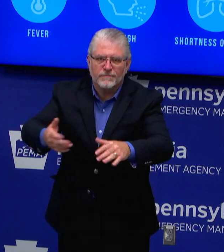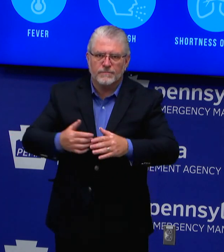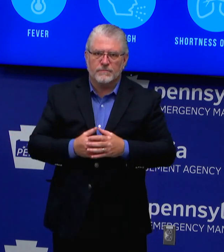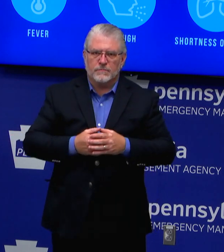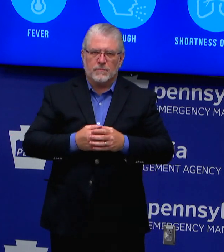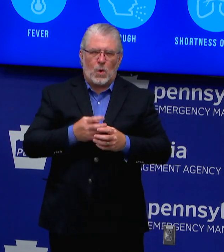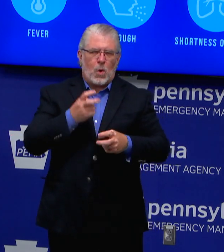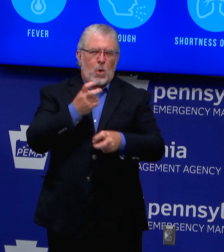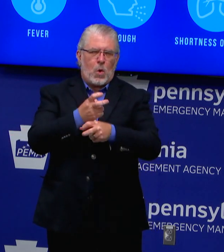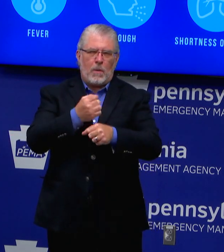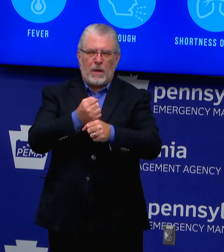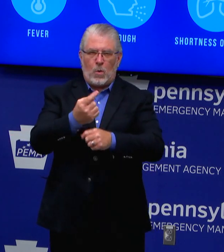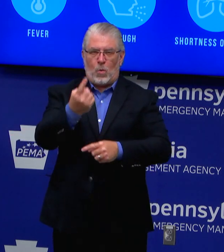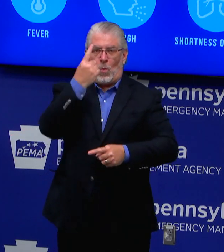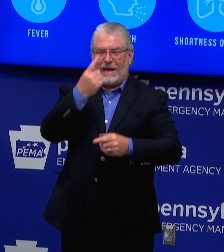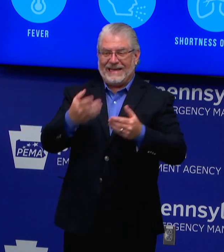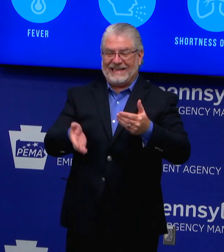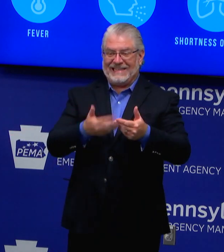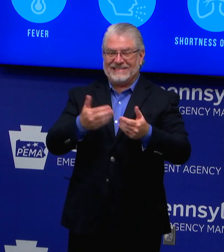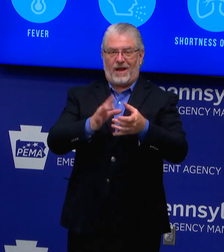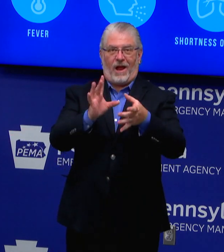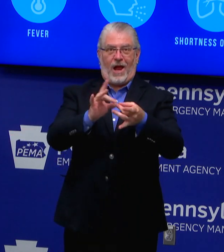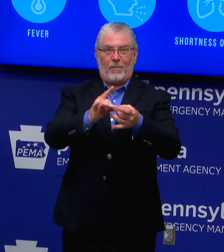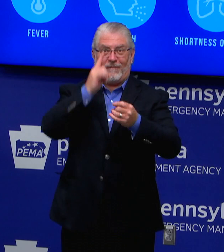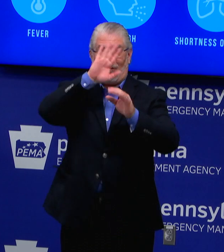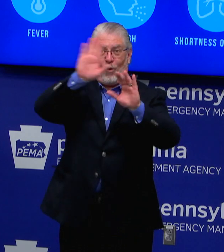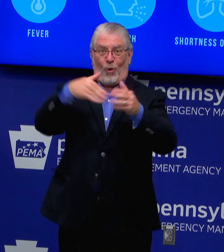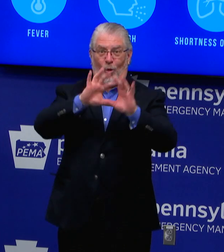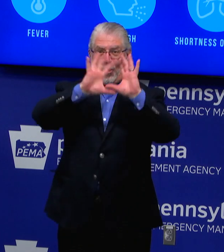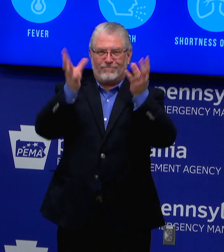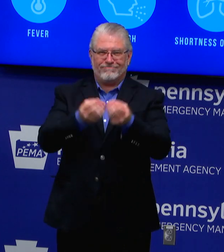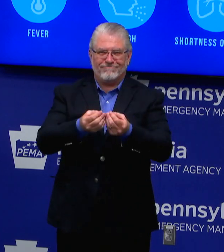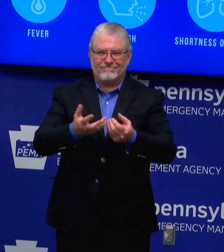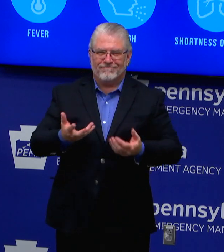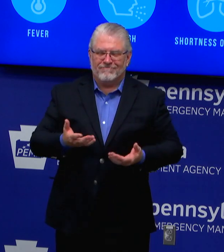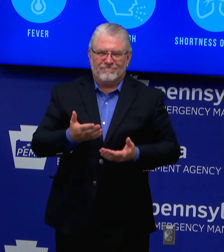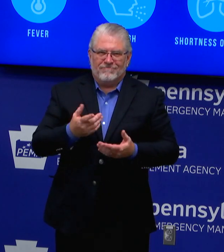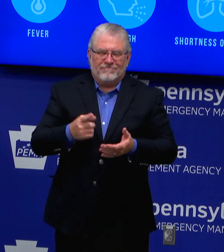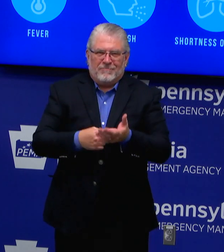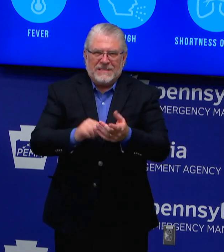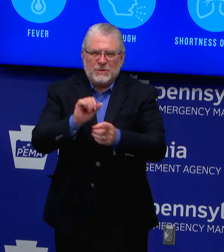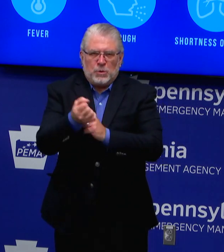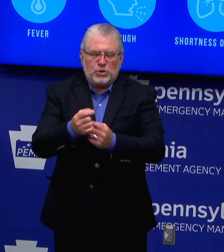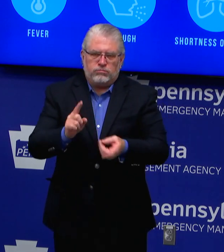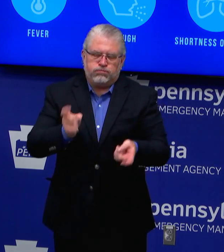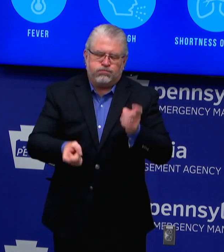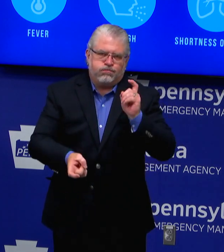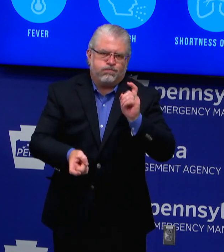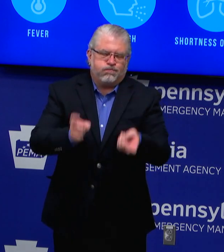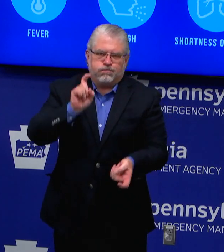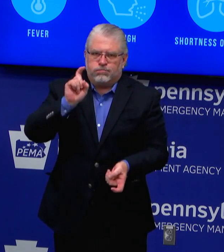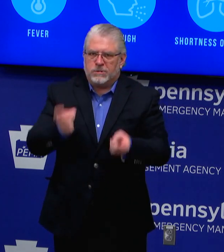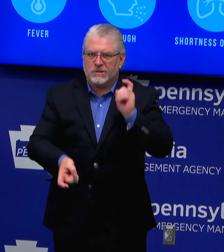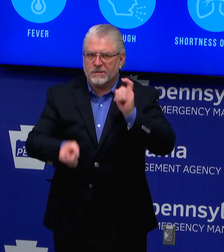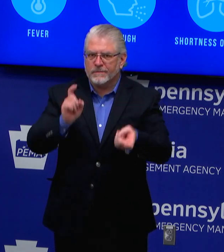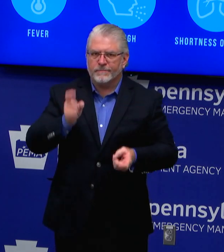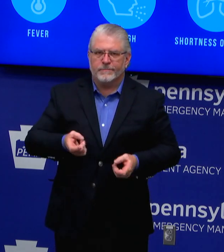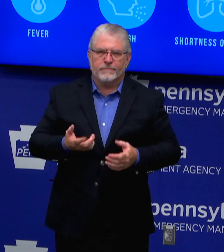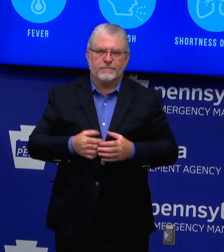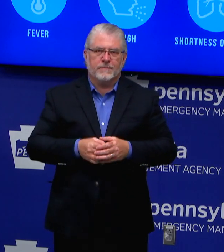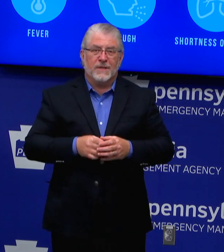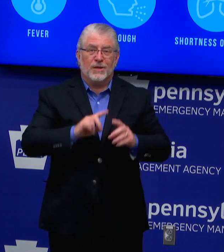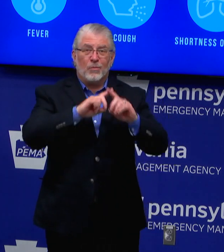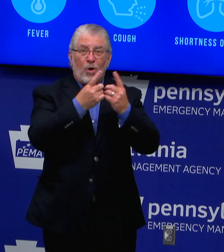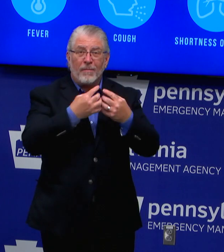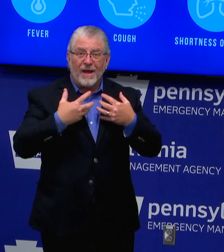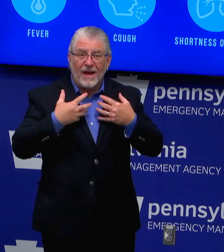but it goes back to the fact that this has been a very dynamic situation, and ultimately it takes the Department of Health and the other agencies supporting this